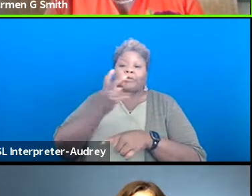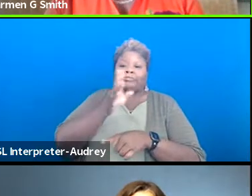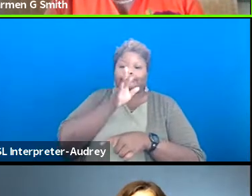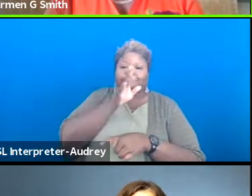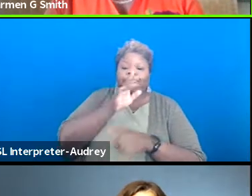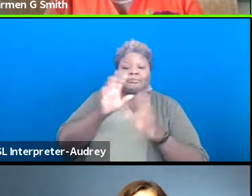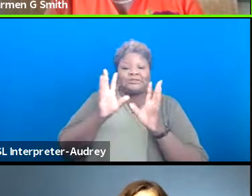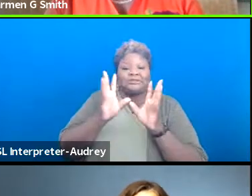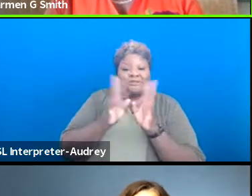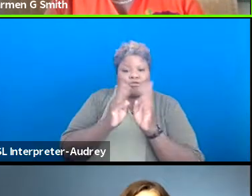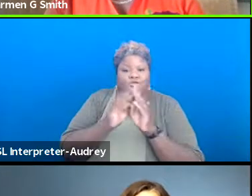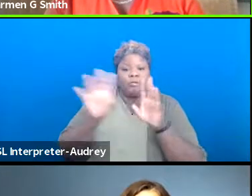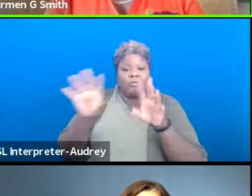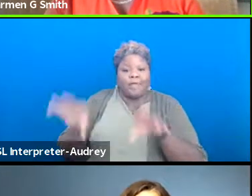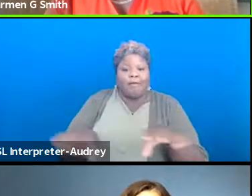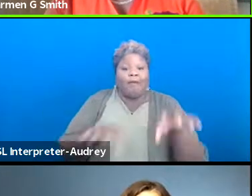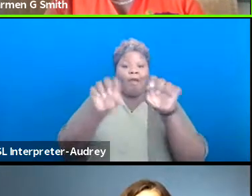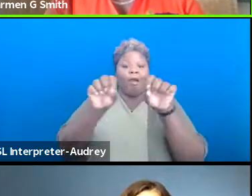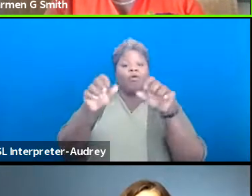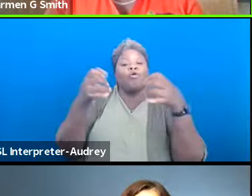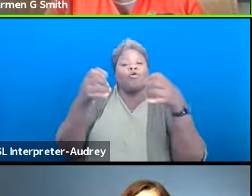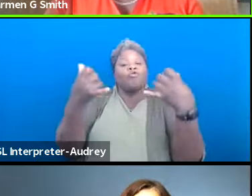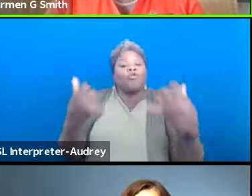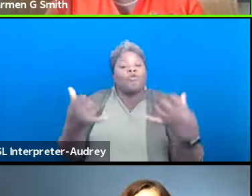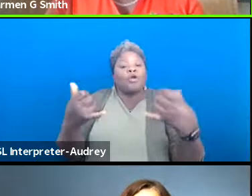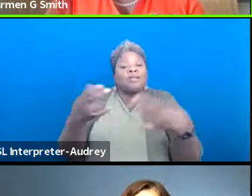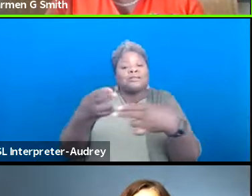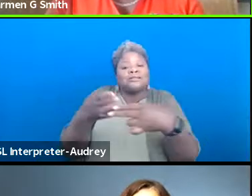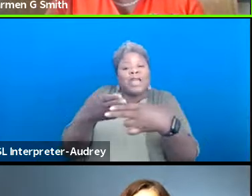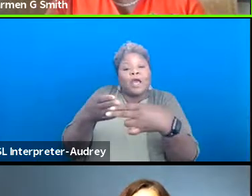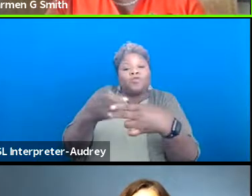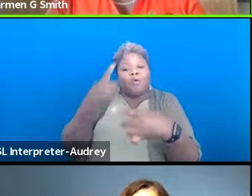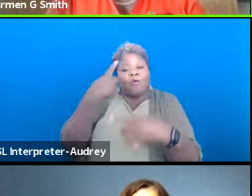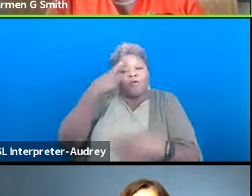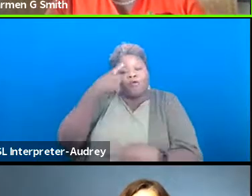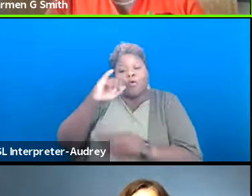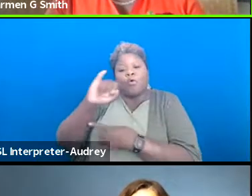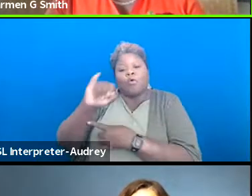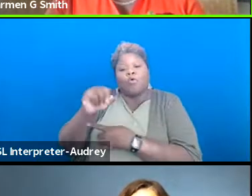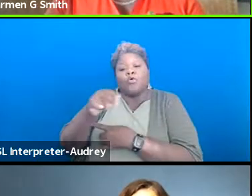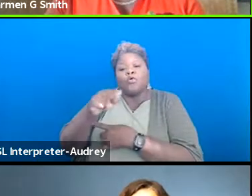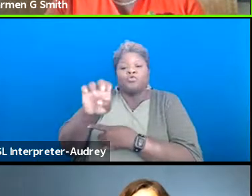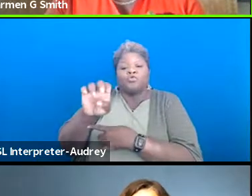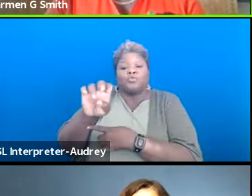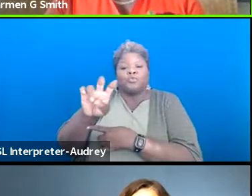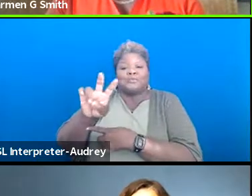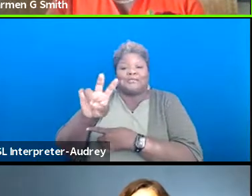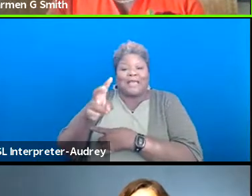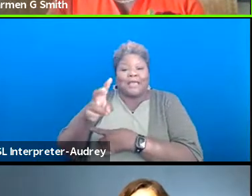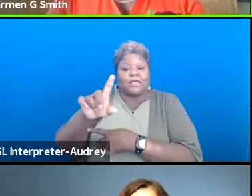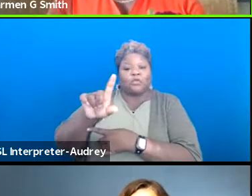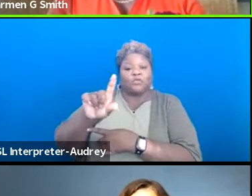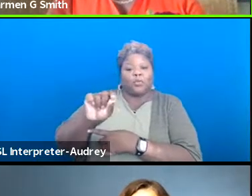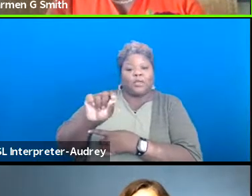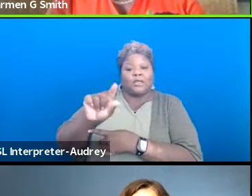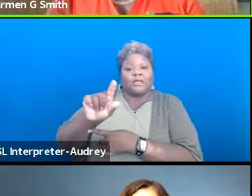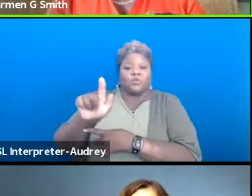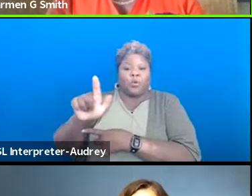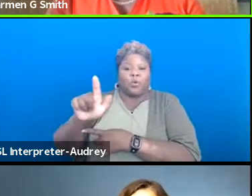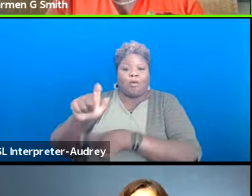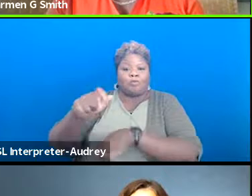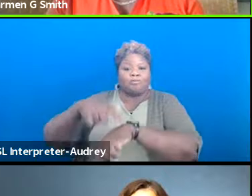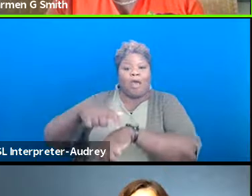held. And currently is tentatively scheduled for June 2nd, 2021 at 10